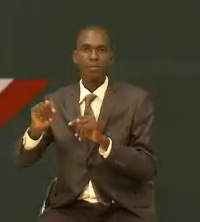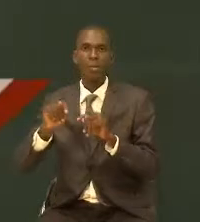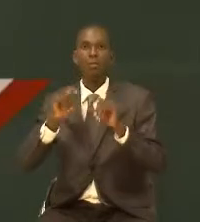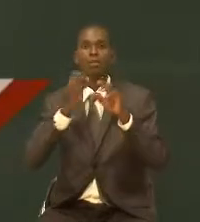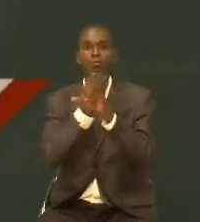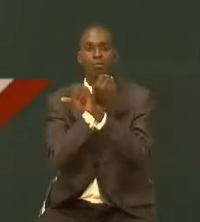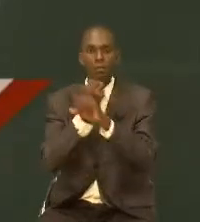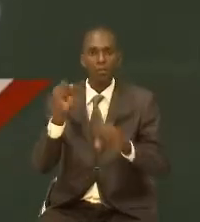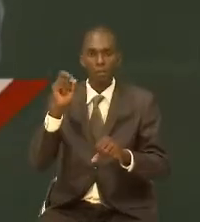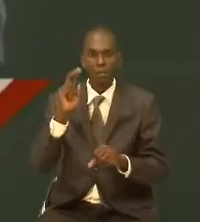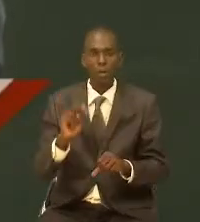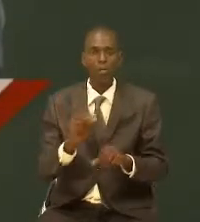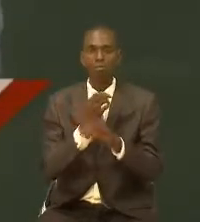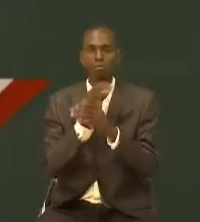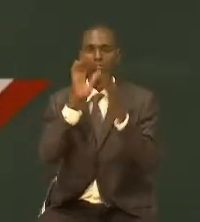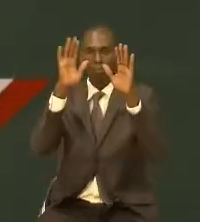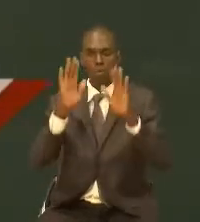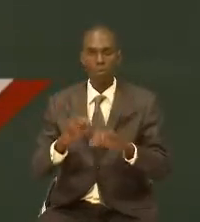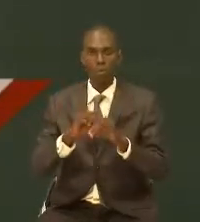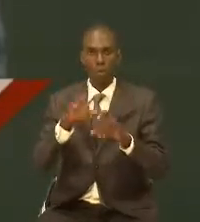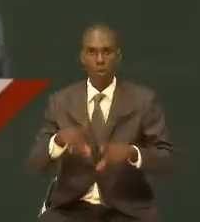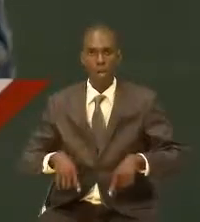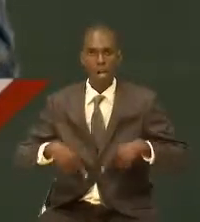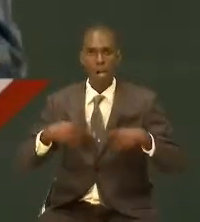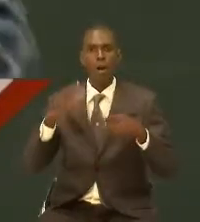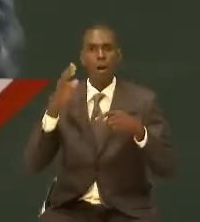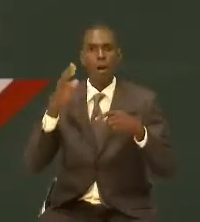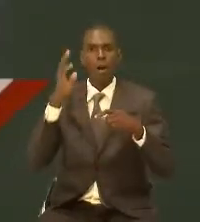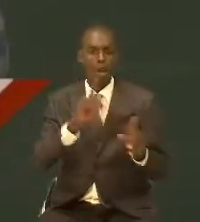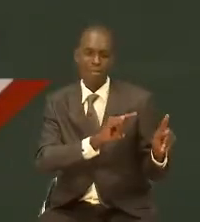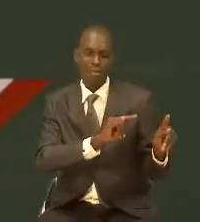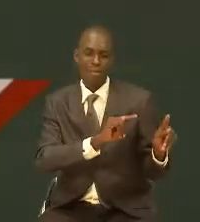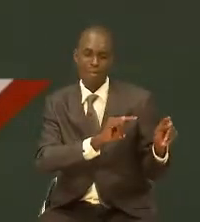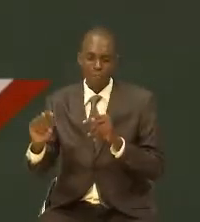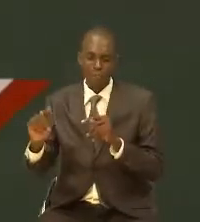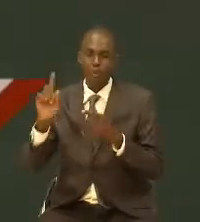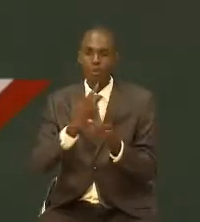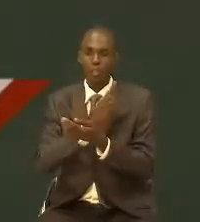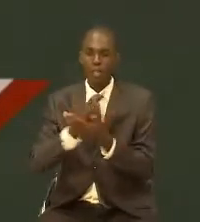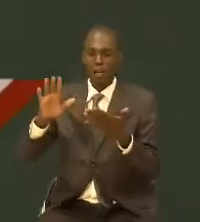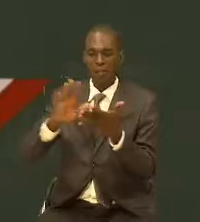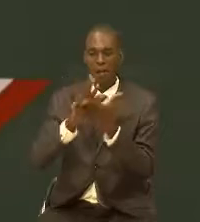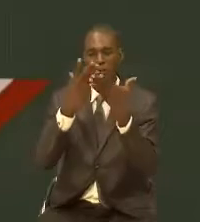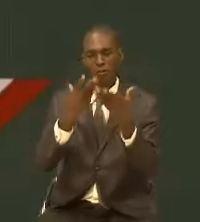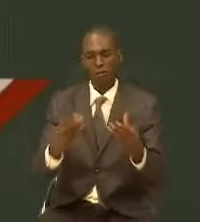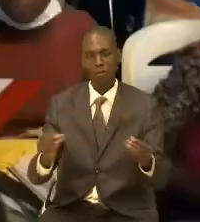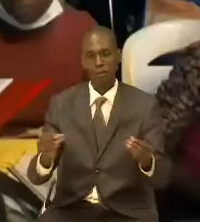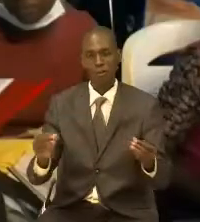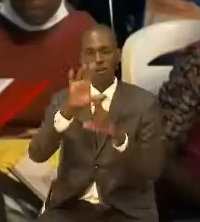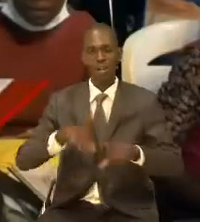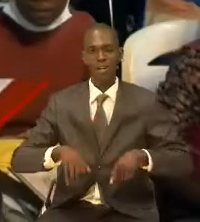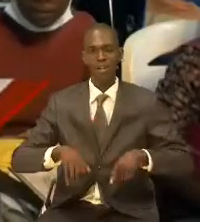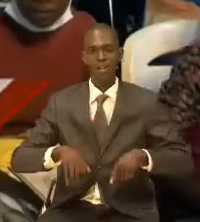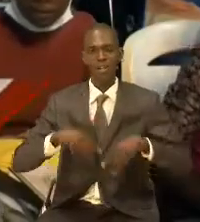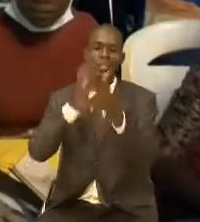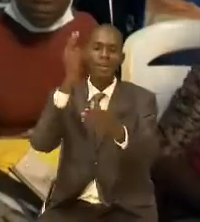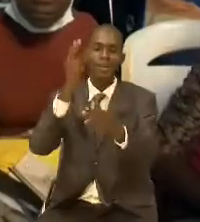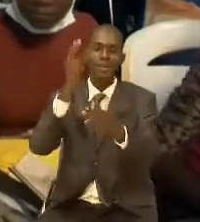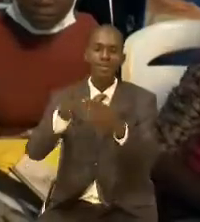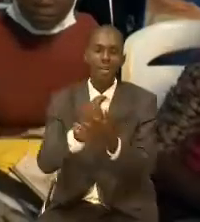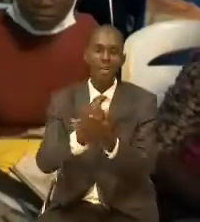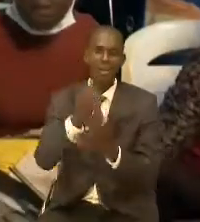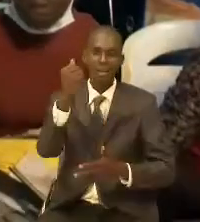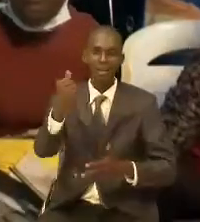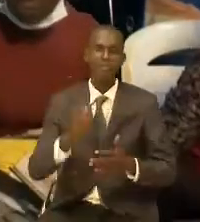life i will translate to divine solution in your life in jesus name the